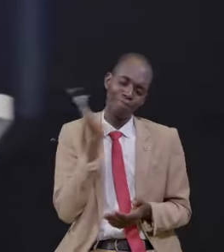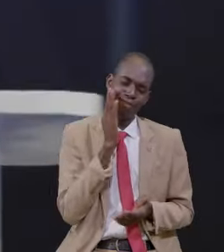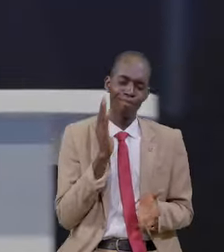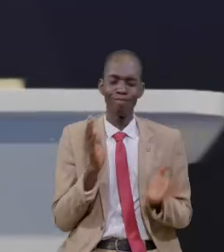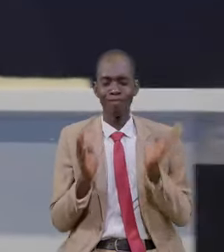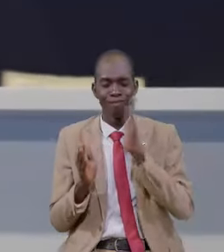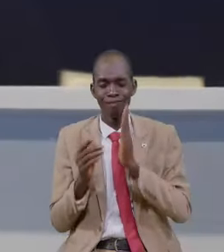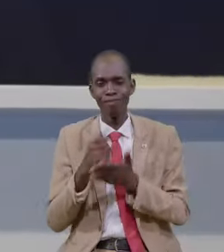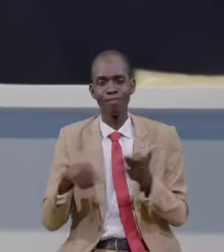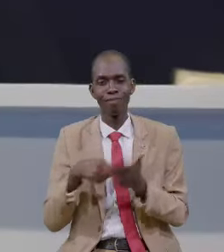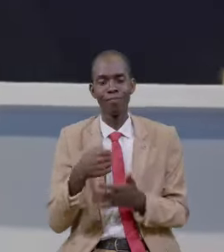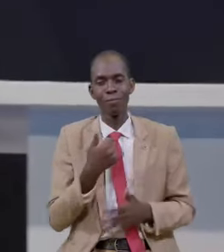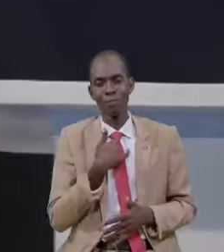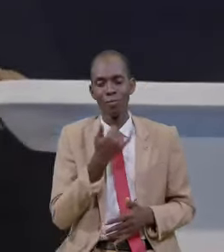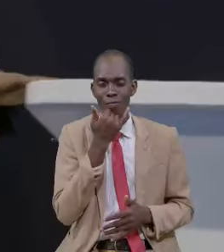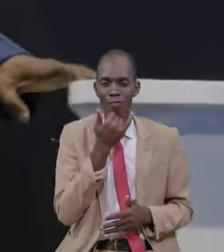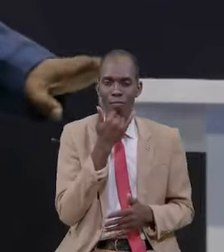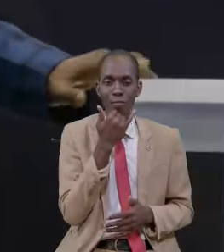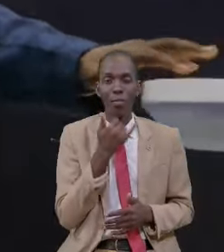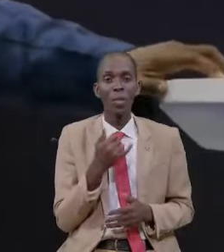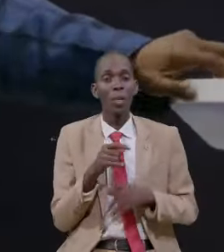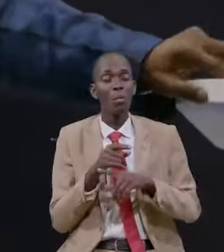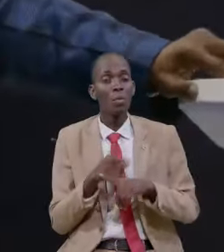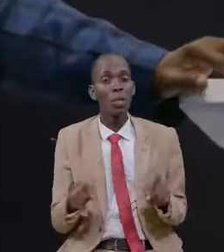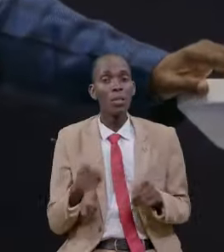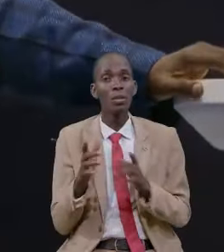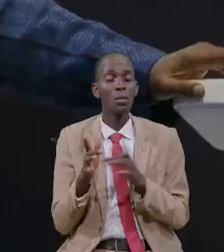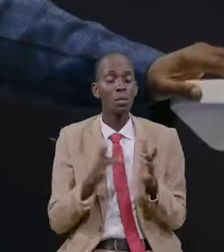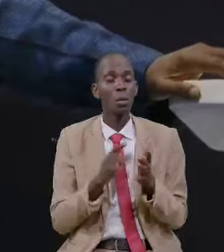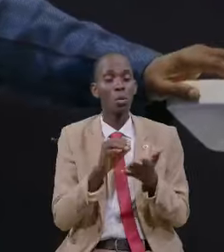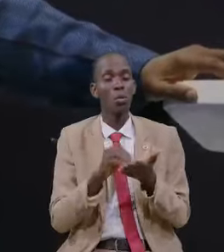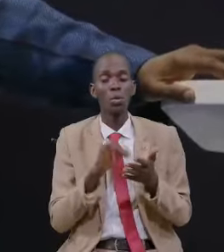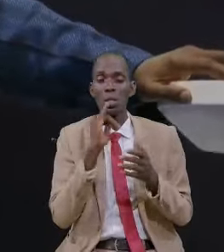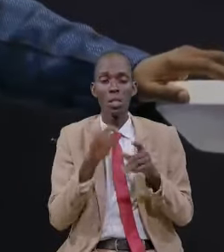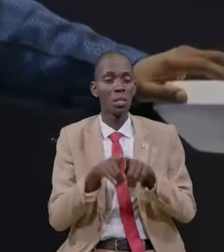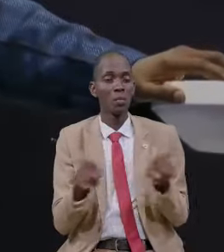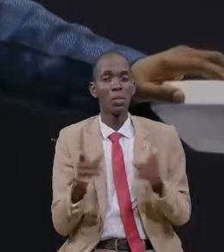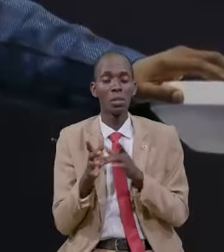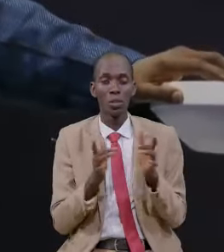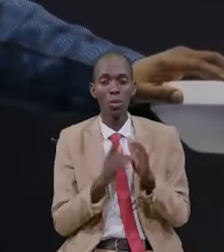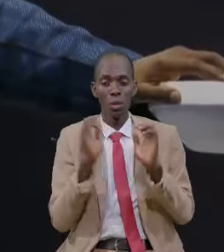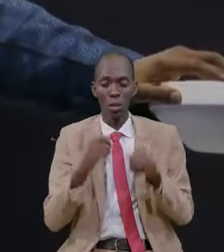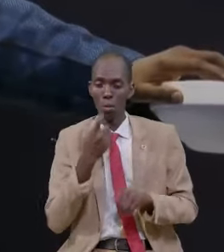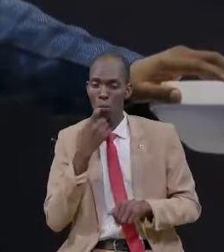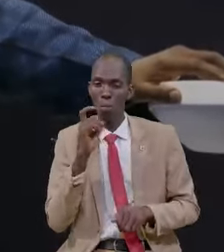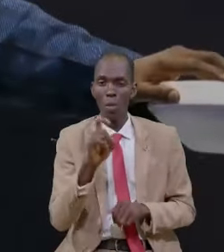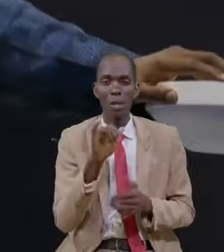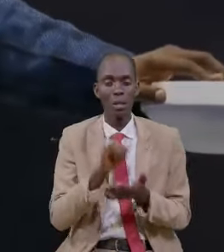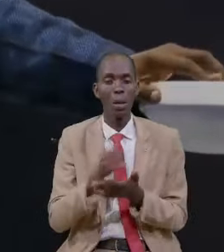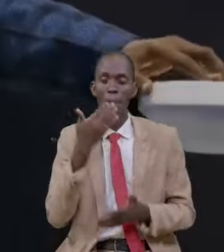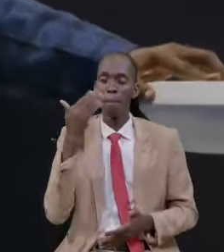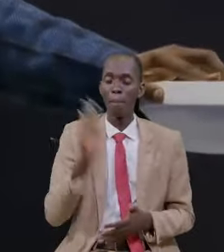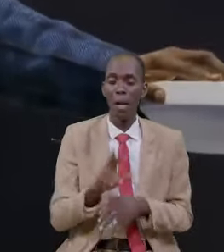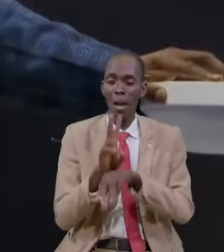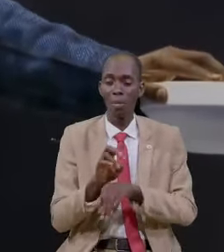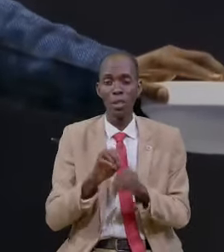don't speak to that bad habit, but Jesus is different. He speaks to the bad habit in your life, bad